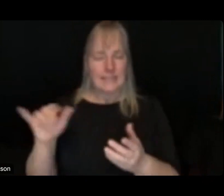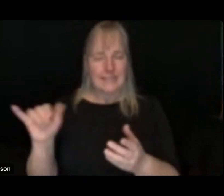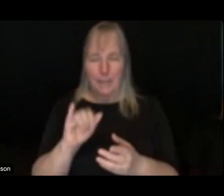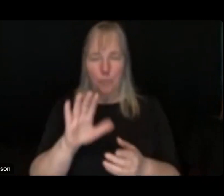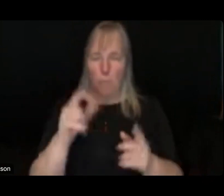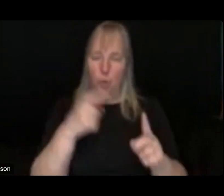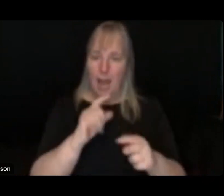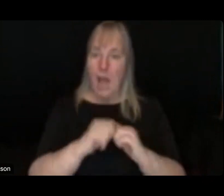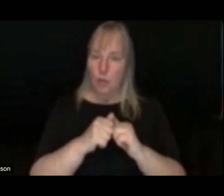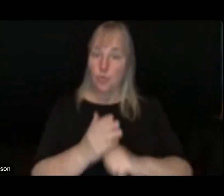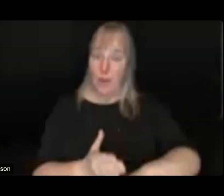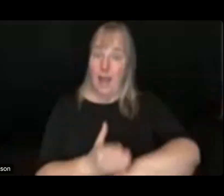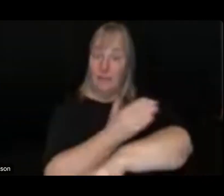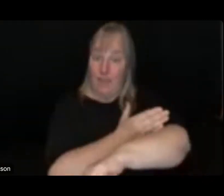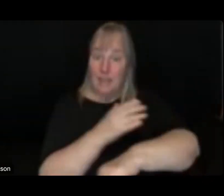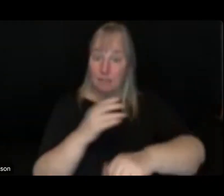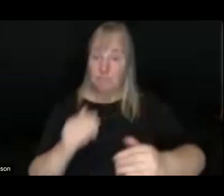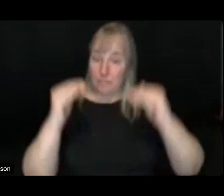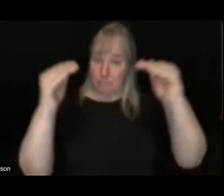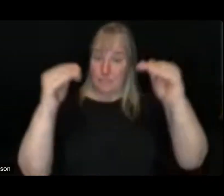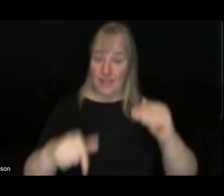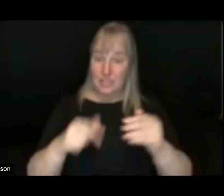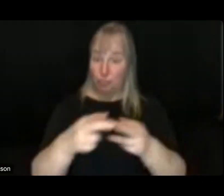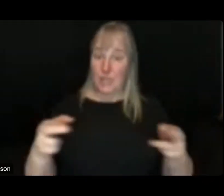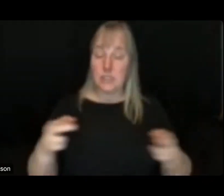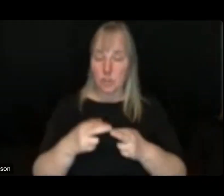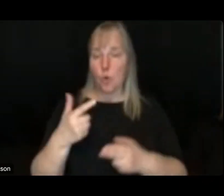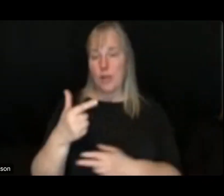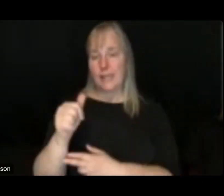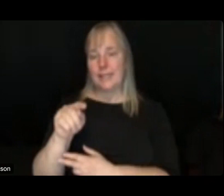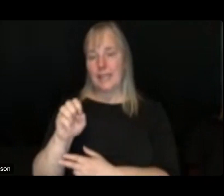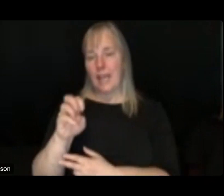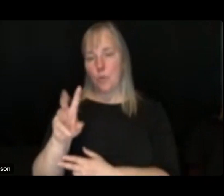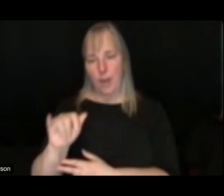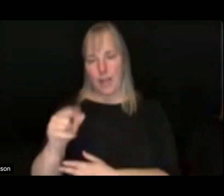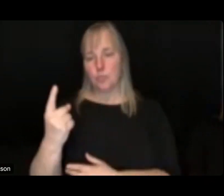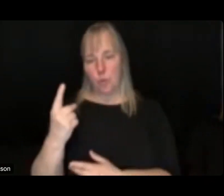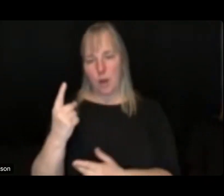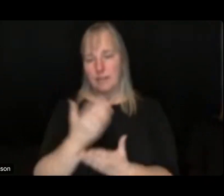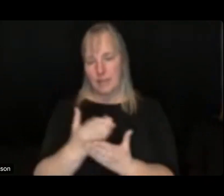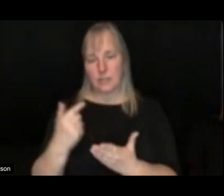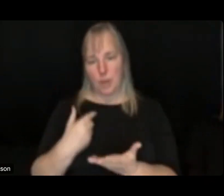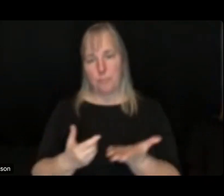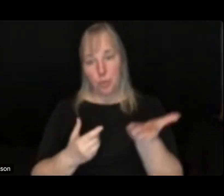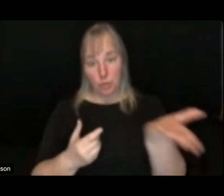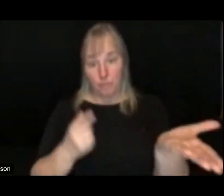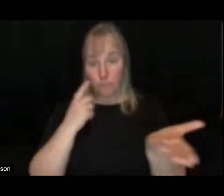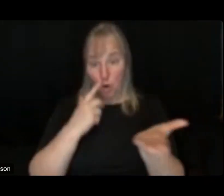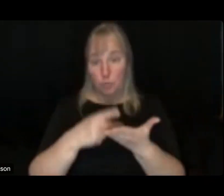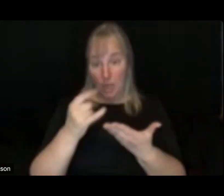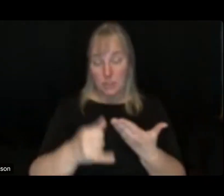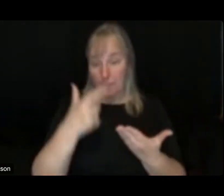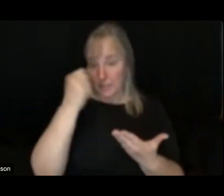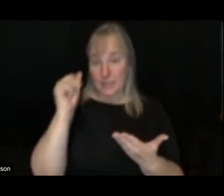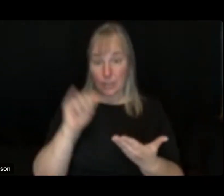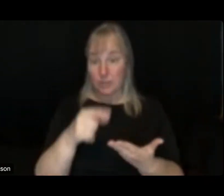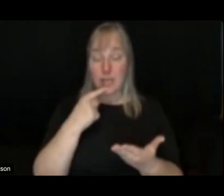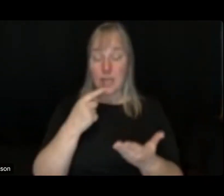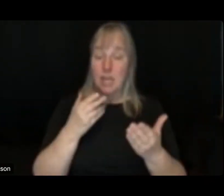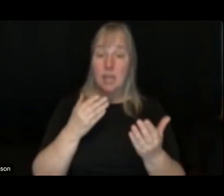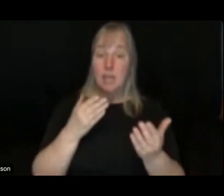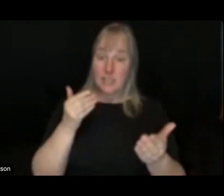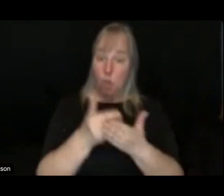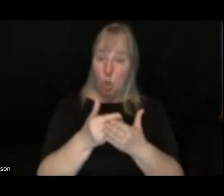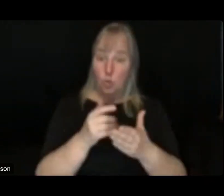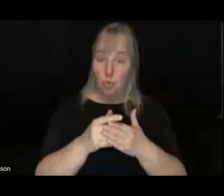Gateway is one of the things that we put forward for a project, and it's because of what you said. It's close to the freeways, it's close to the